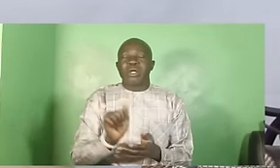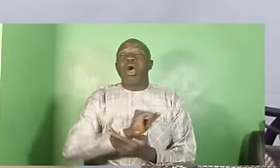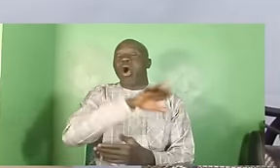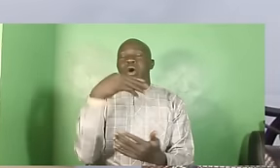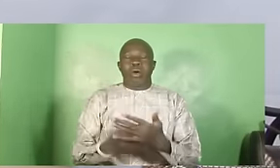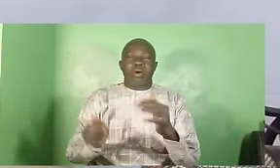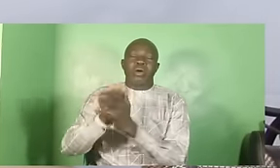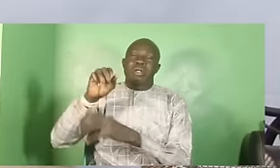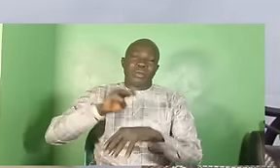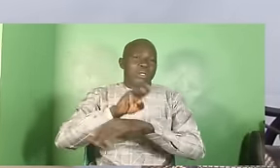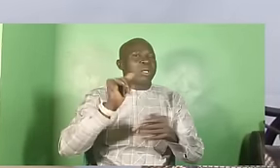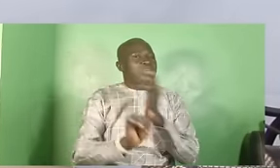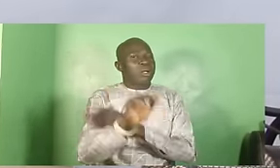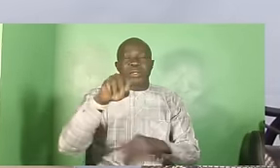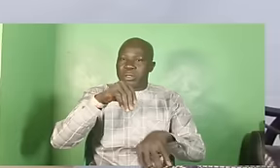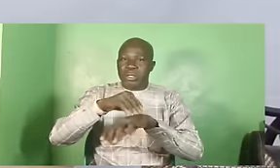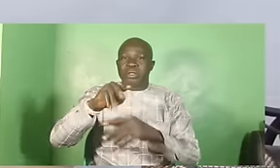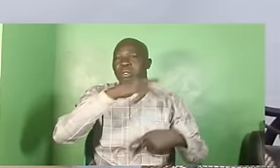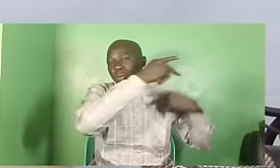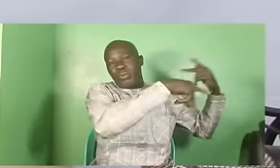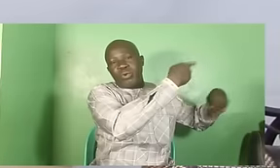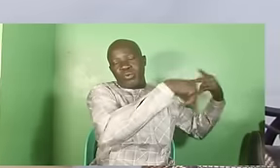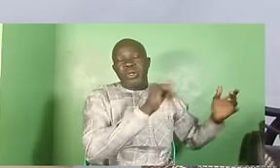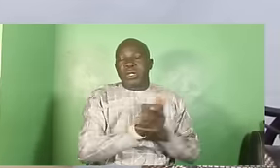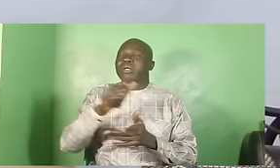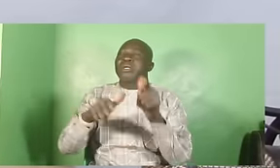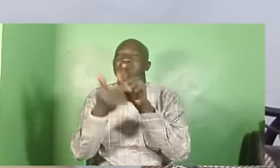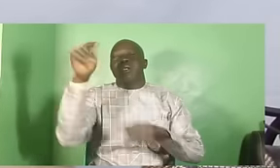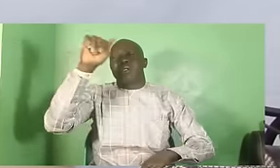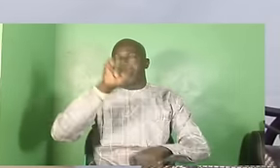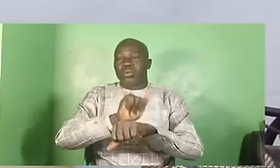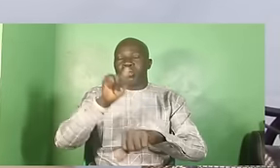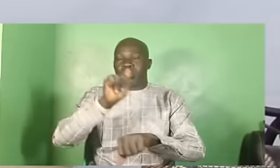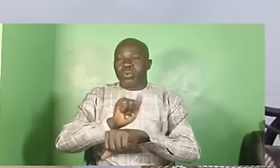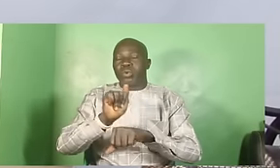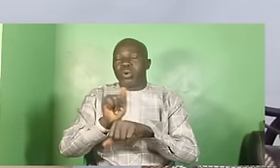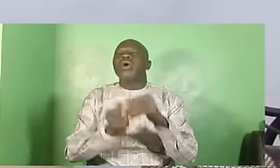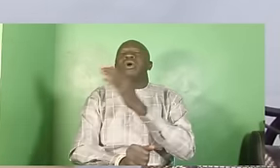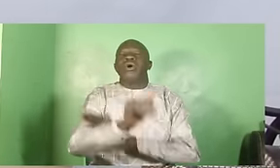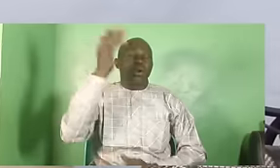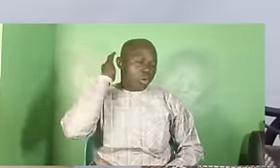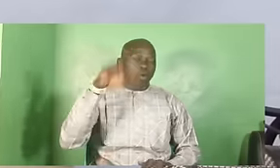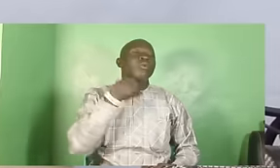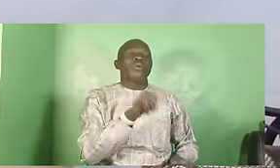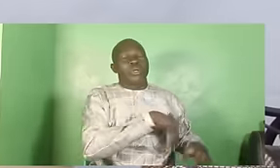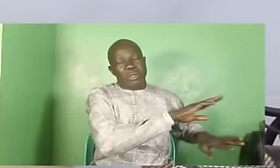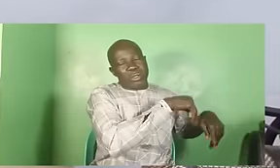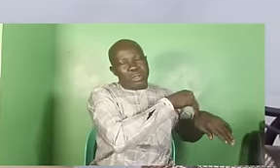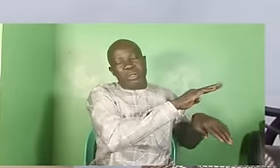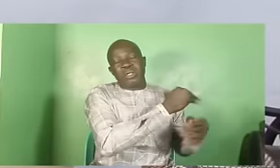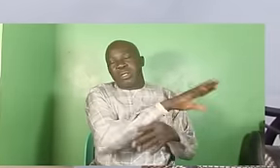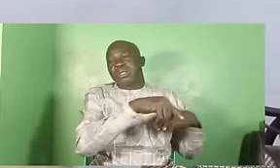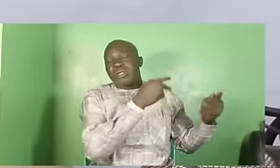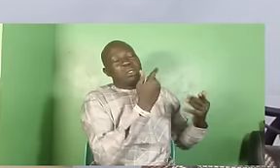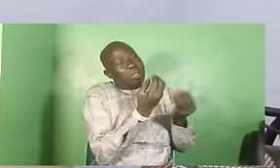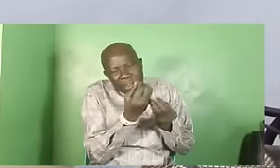said to the man God sent the prophet. It's a great message. God will not send the